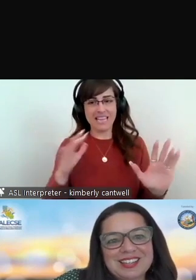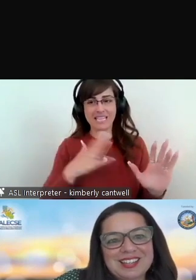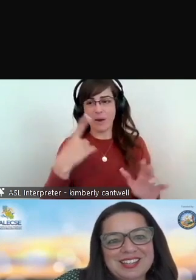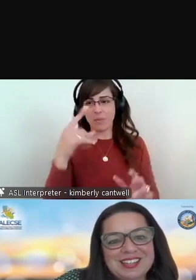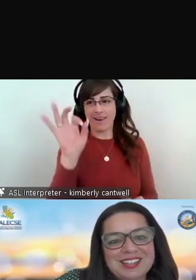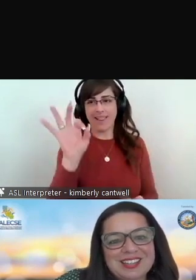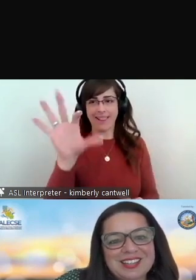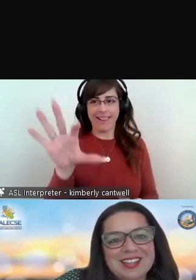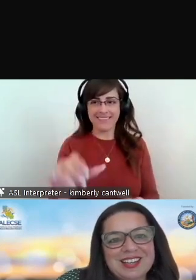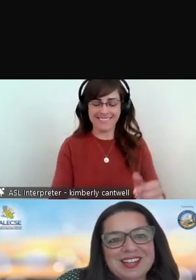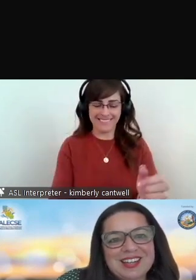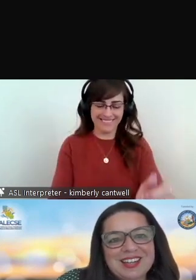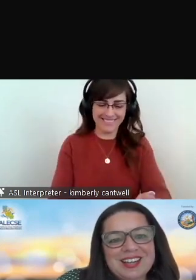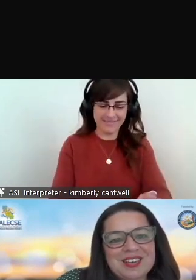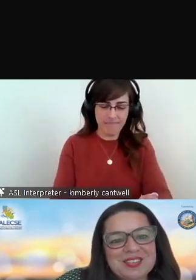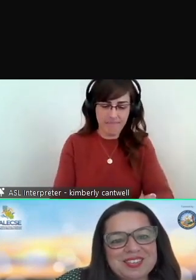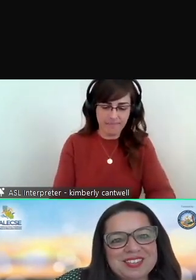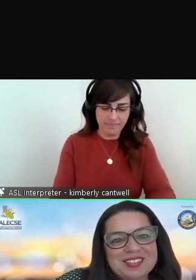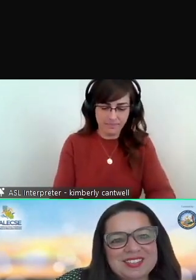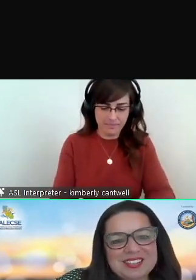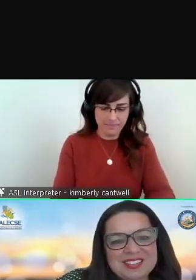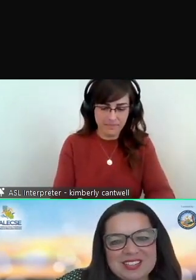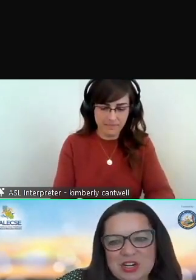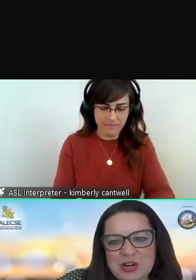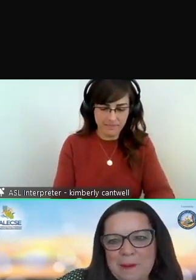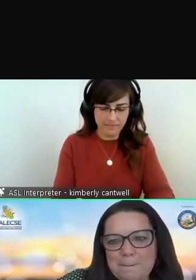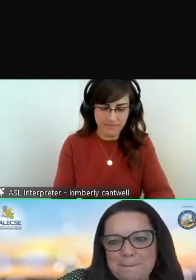one little caveat.